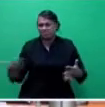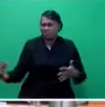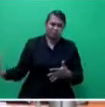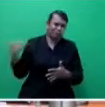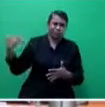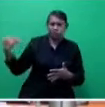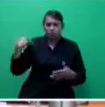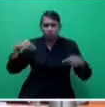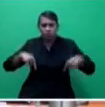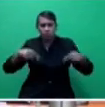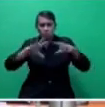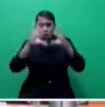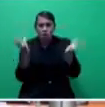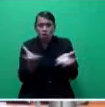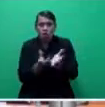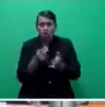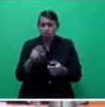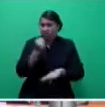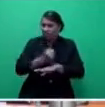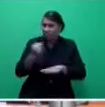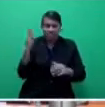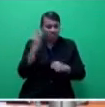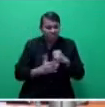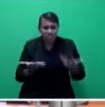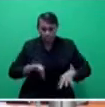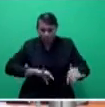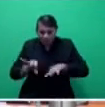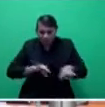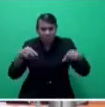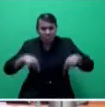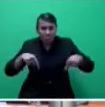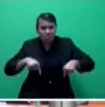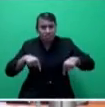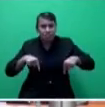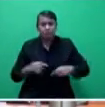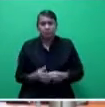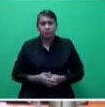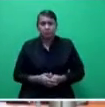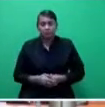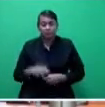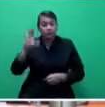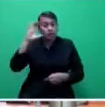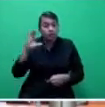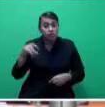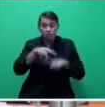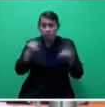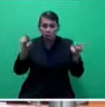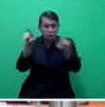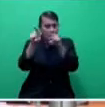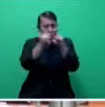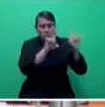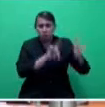no government ever anticipated this. Even a country like Australia that has had 23 years of straight